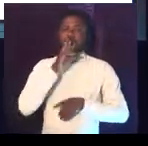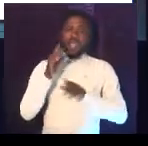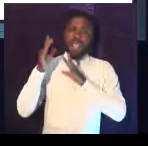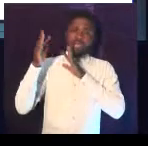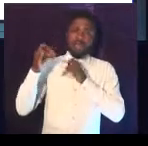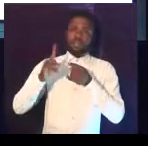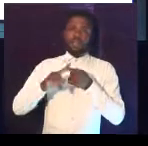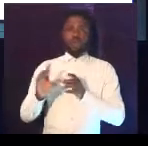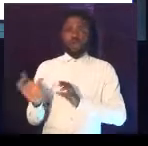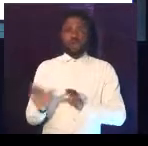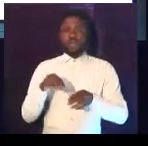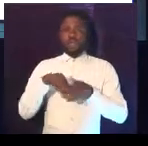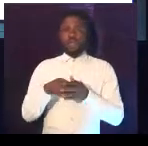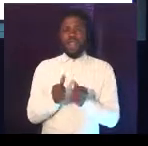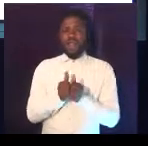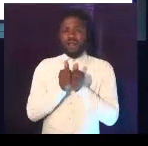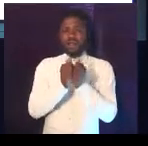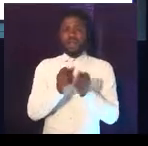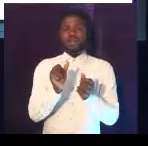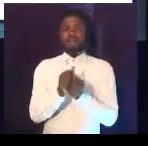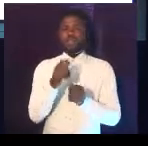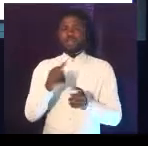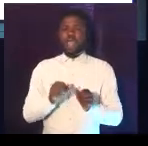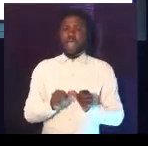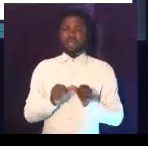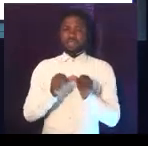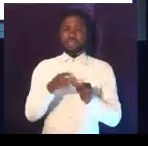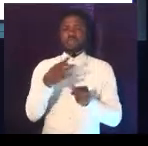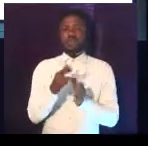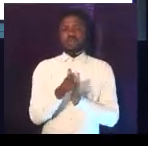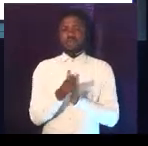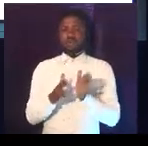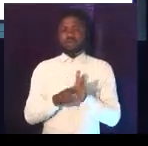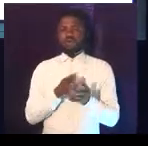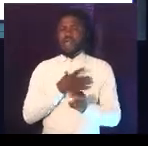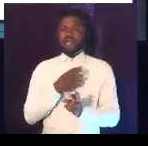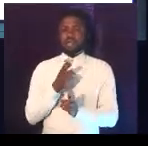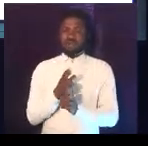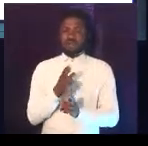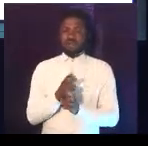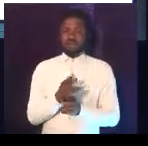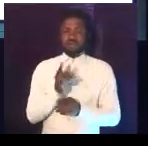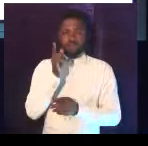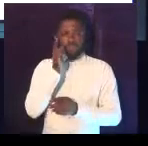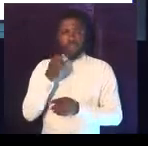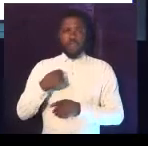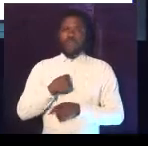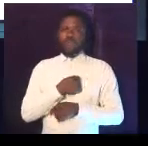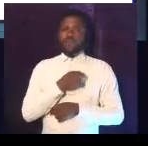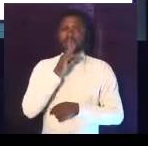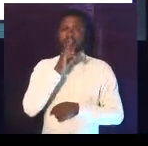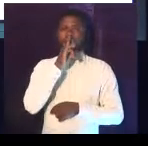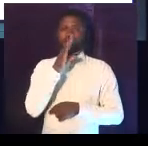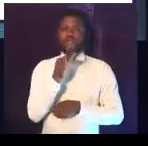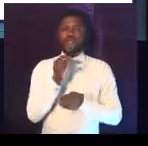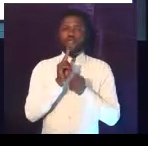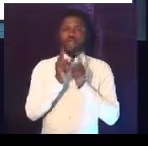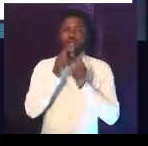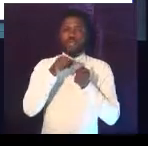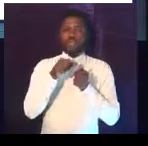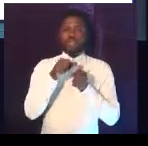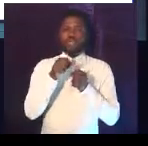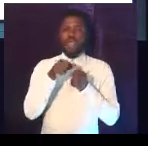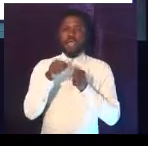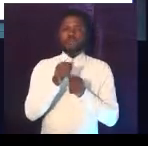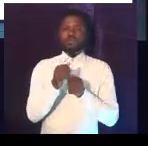we are expected to perform in line with existence of rules and regulations. Let me explain. We are